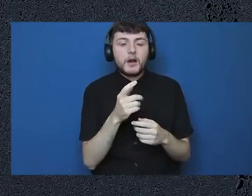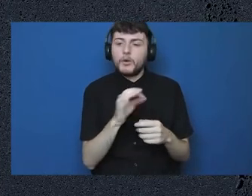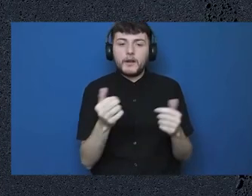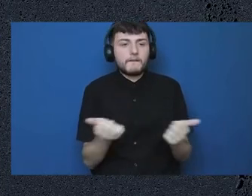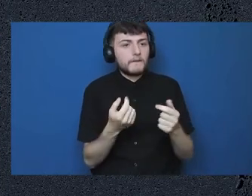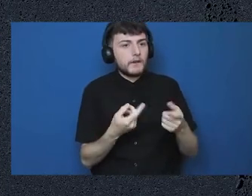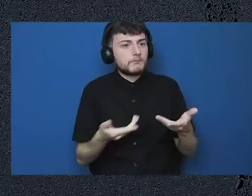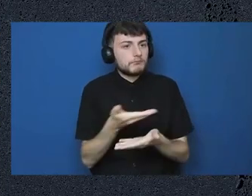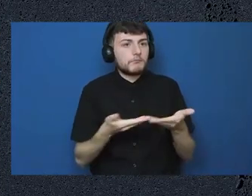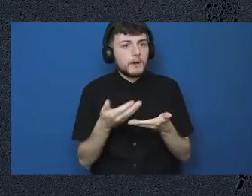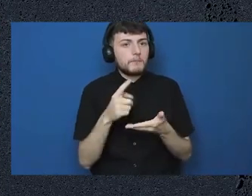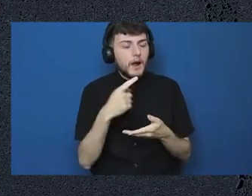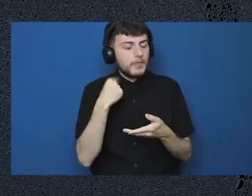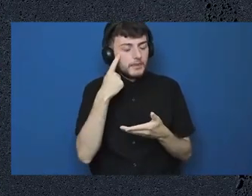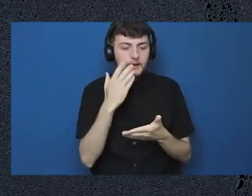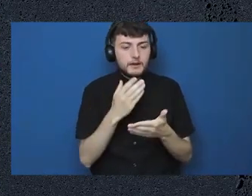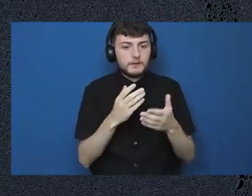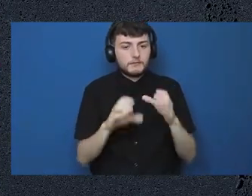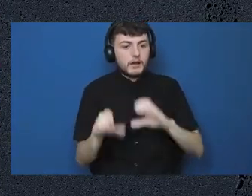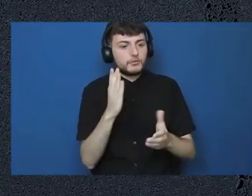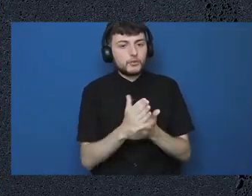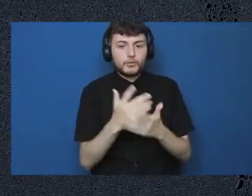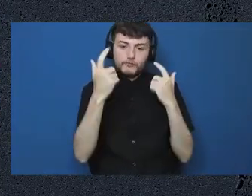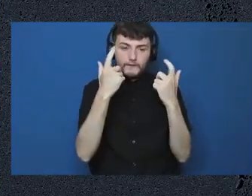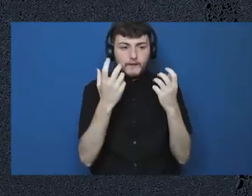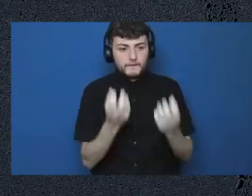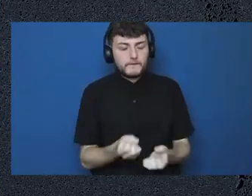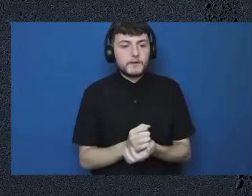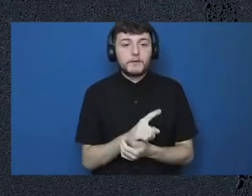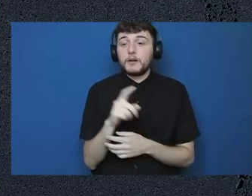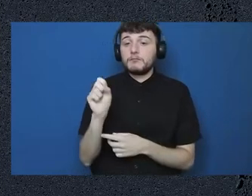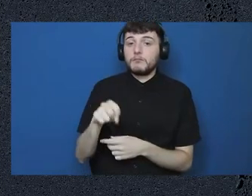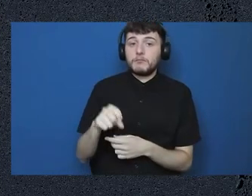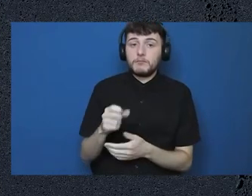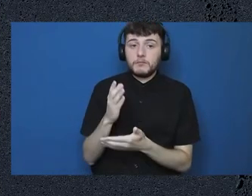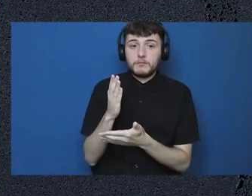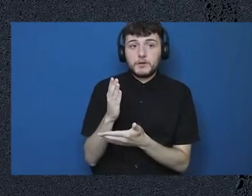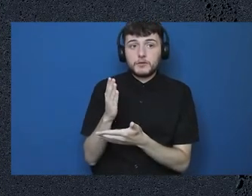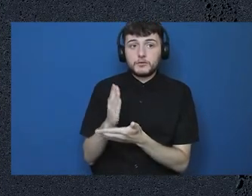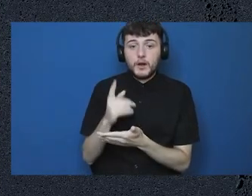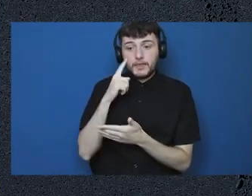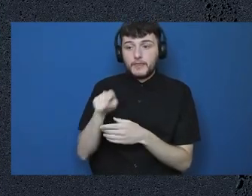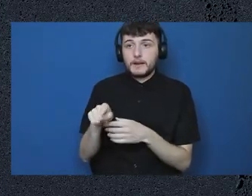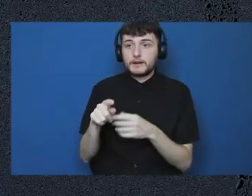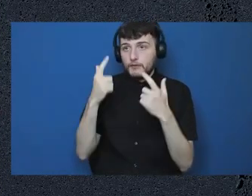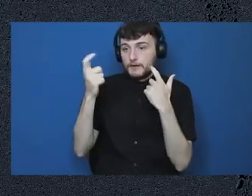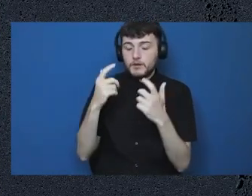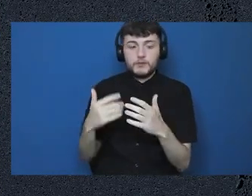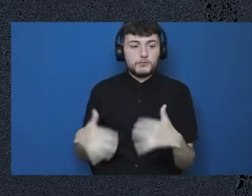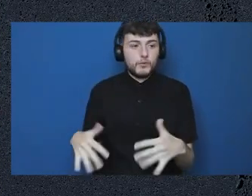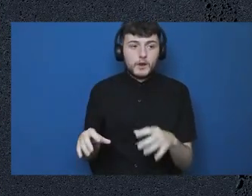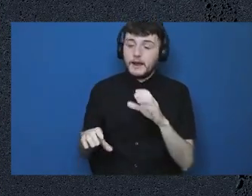creative. Absolutely, and it's the creativity of it that's so exciting, right? That's why so many people stay